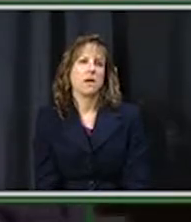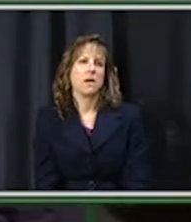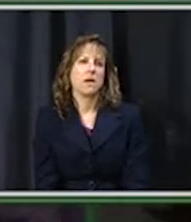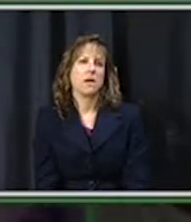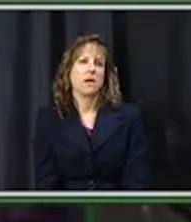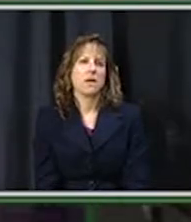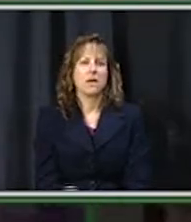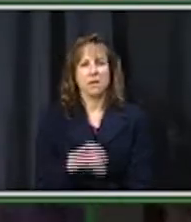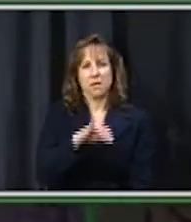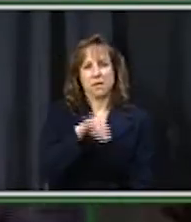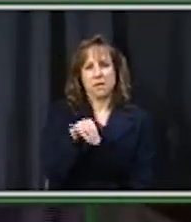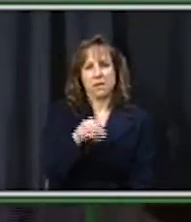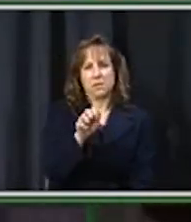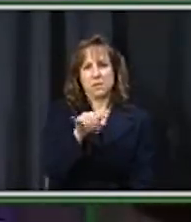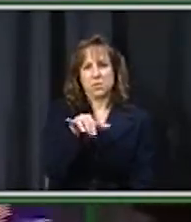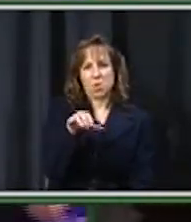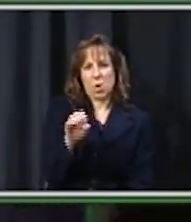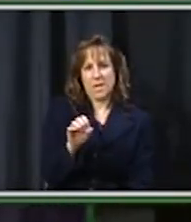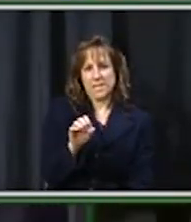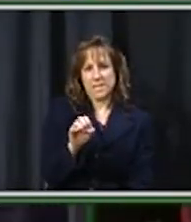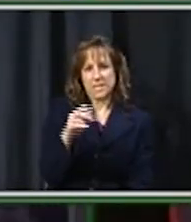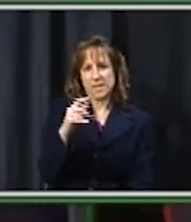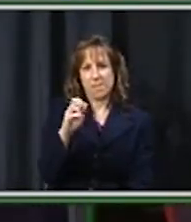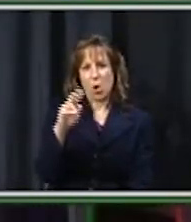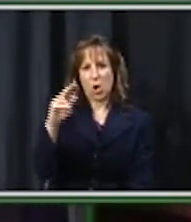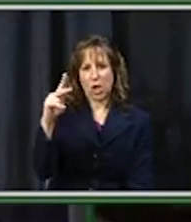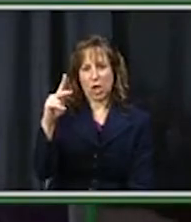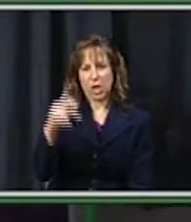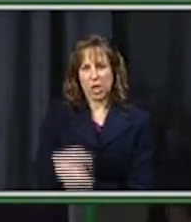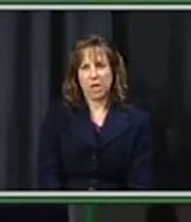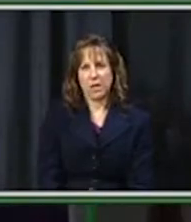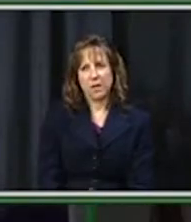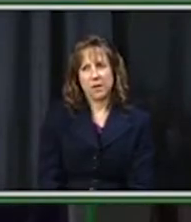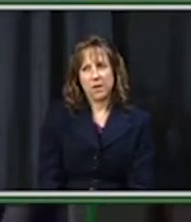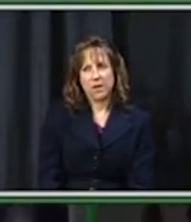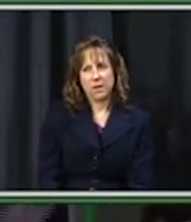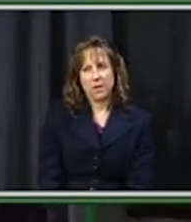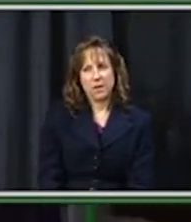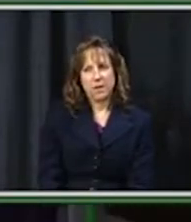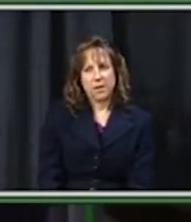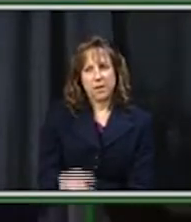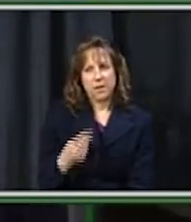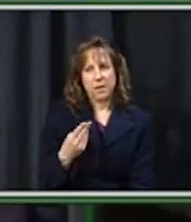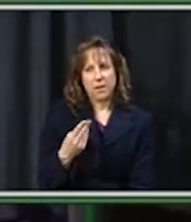Joyce Sungkyung Park. Haley Ann Lederer. Yeah.